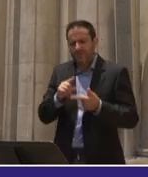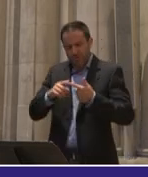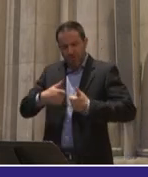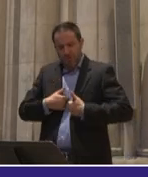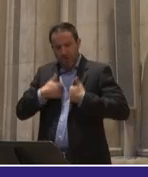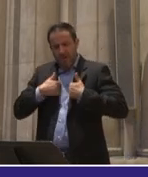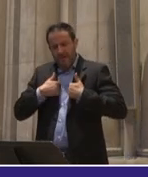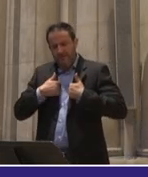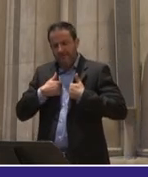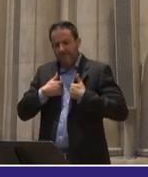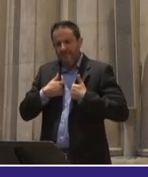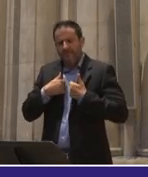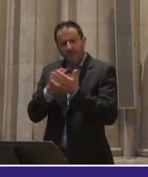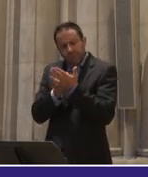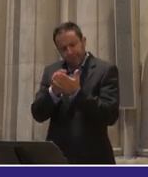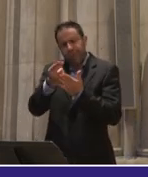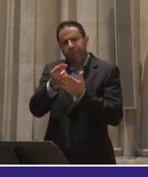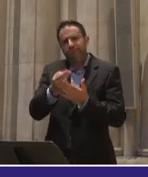of integrity.